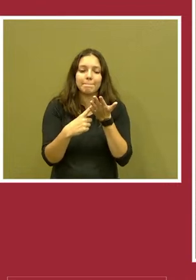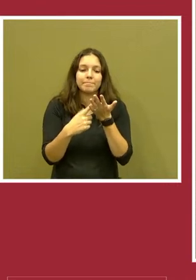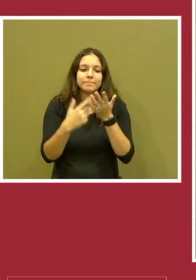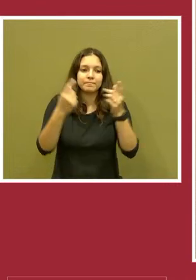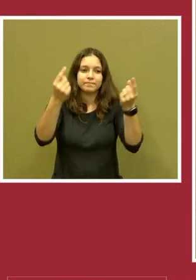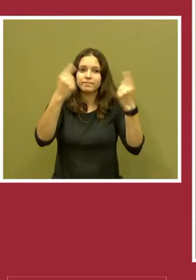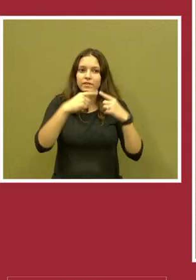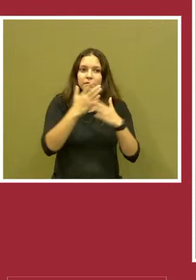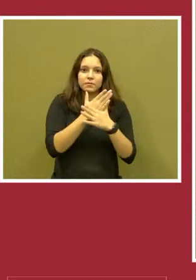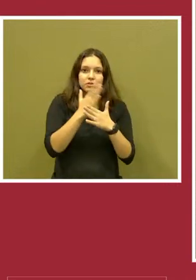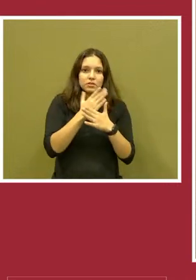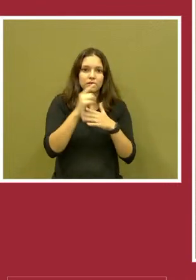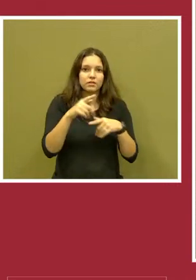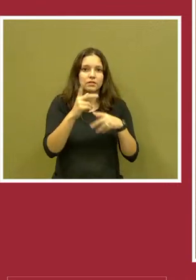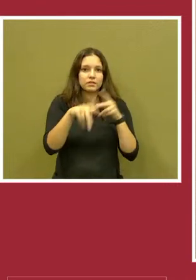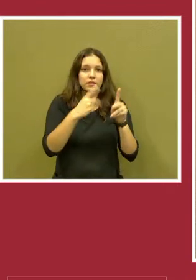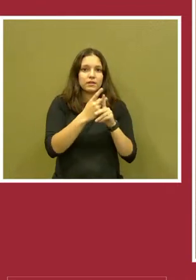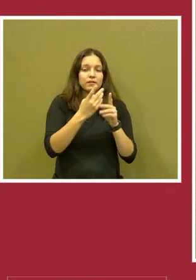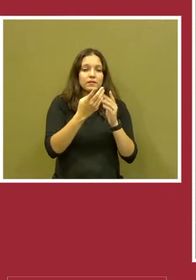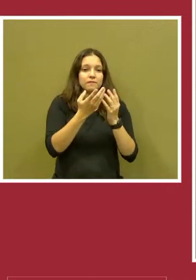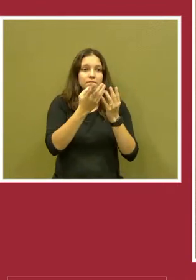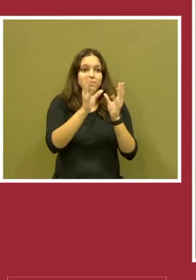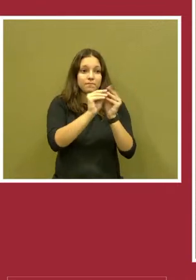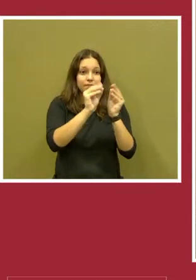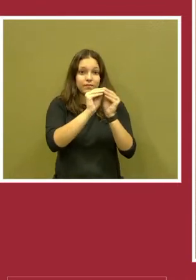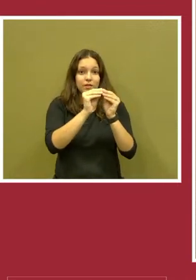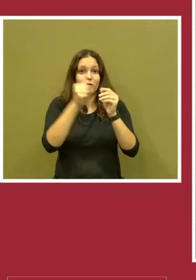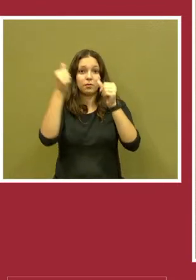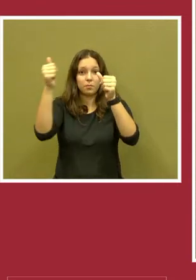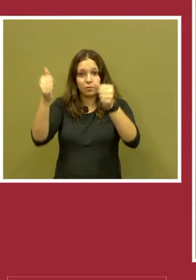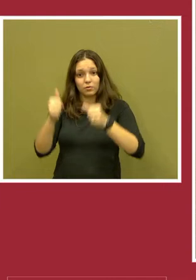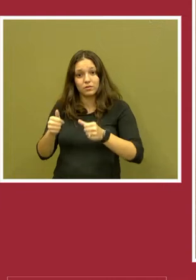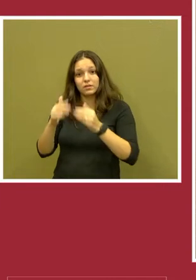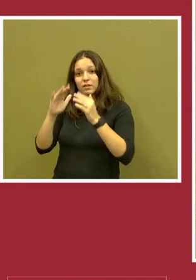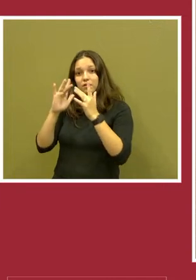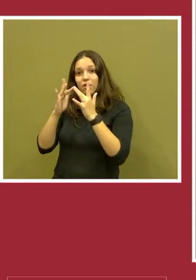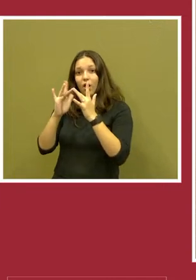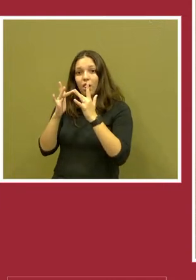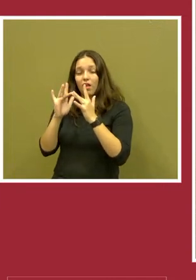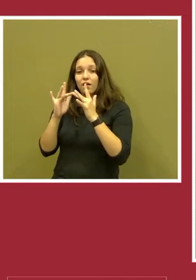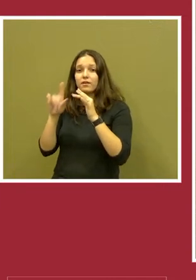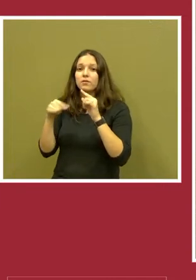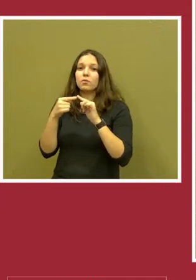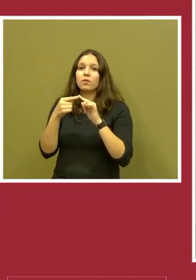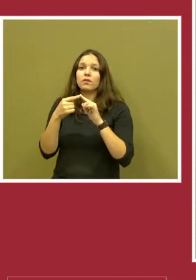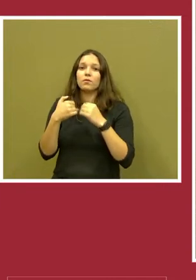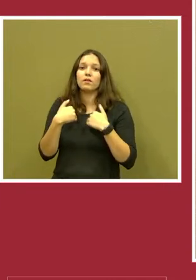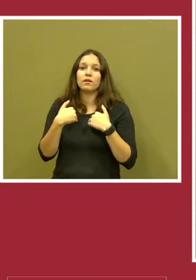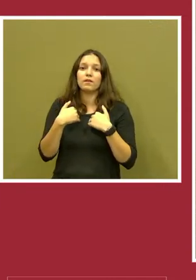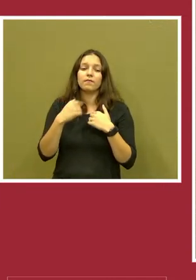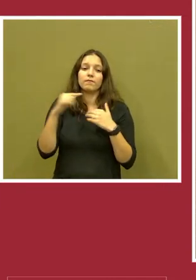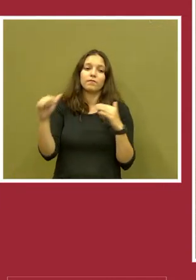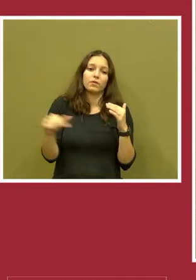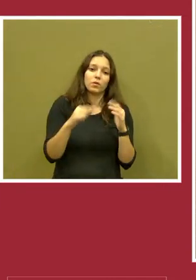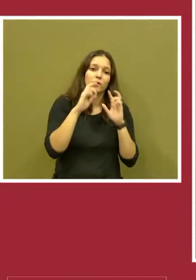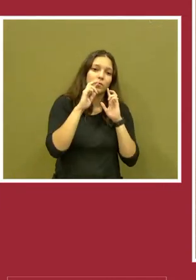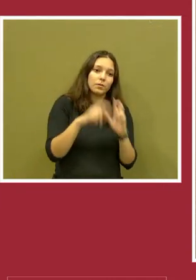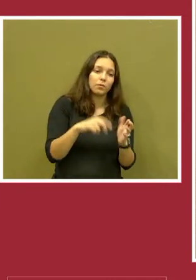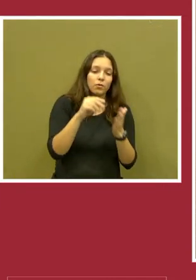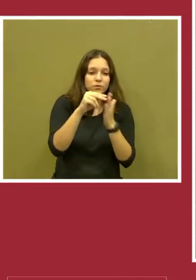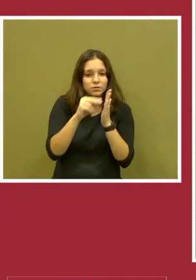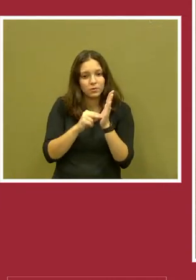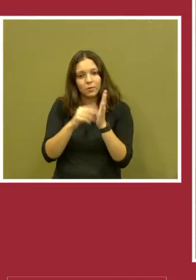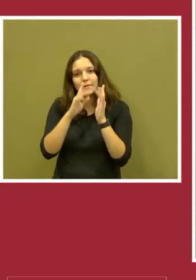coming and sharing at this type of a forum or posting things online when we have, you know, quarterly reports and notes and that kind of